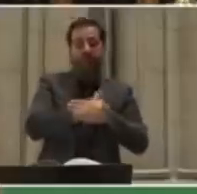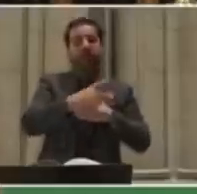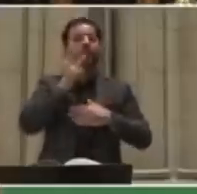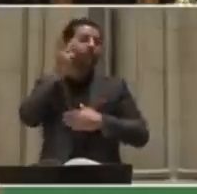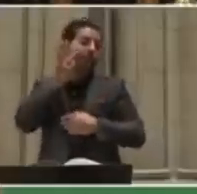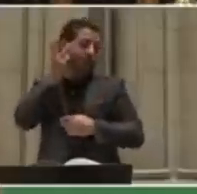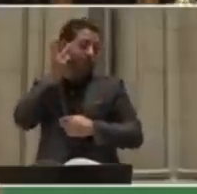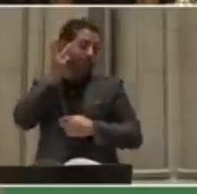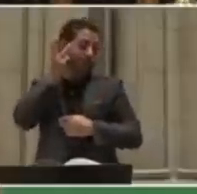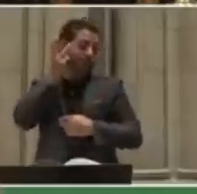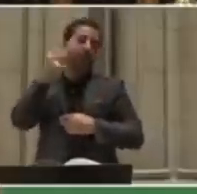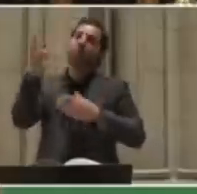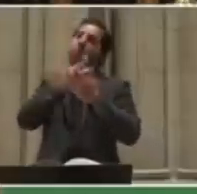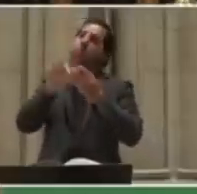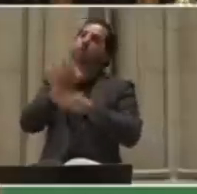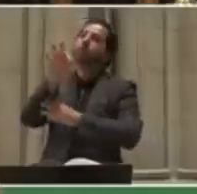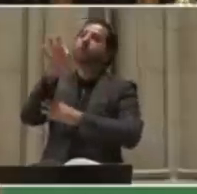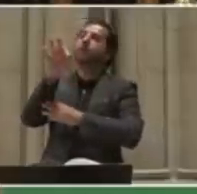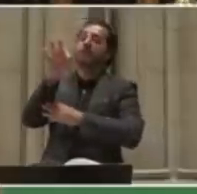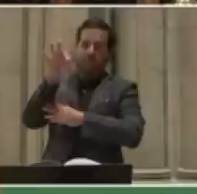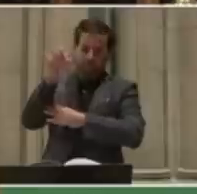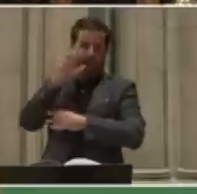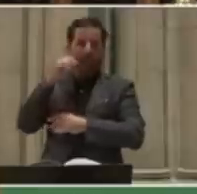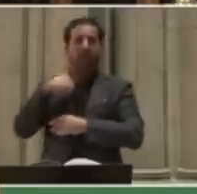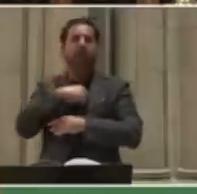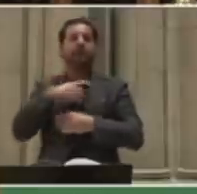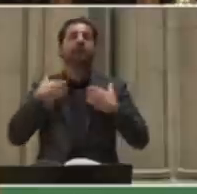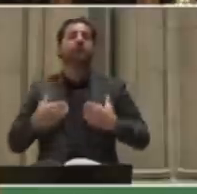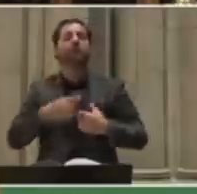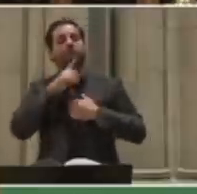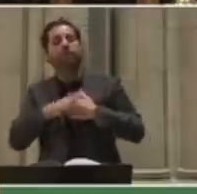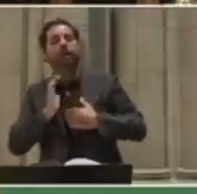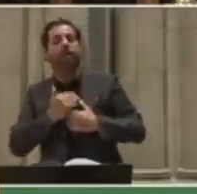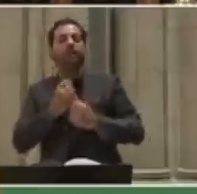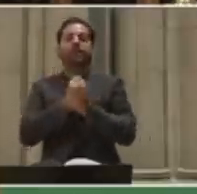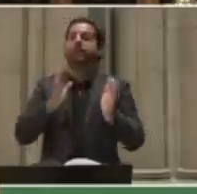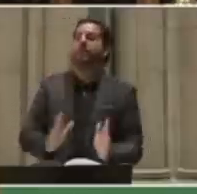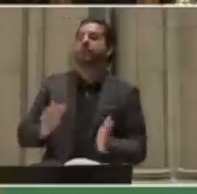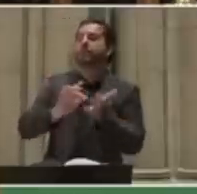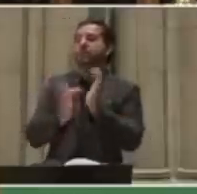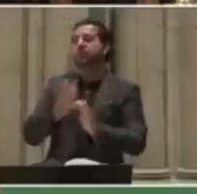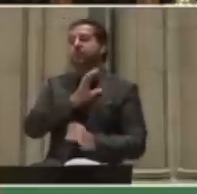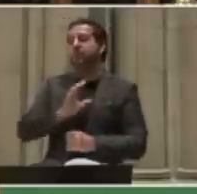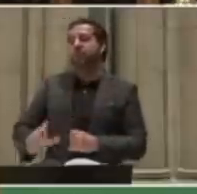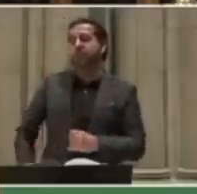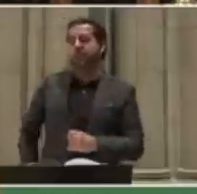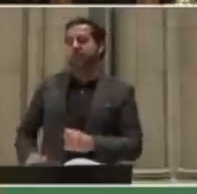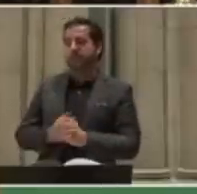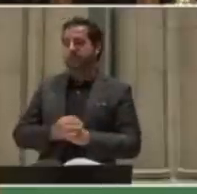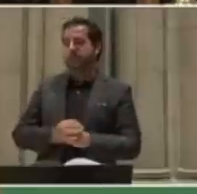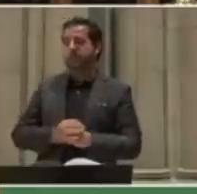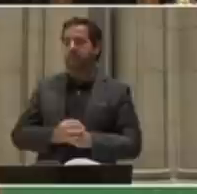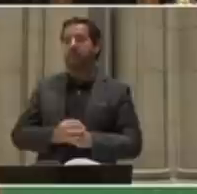wine. By your Holy Spirit, may they be for us the body and blood of our Savior, Jesus Christ. Grant